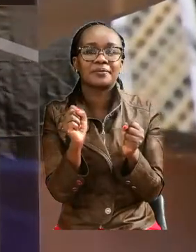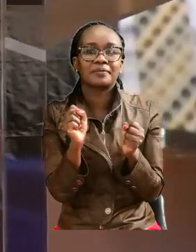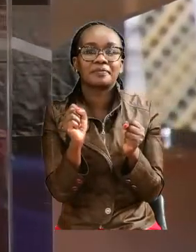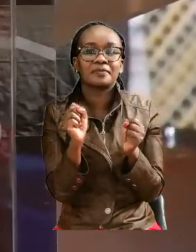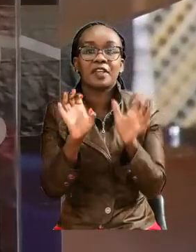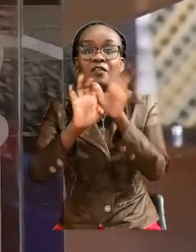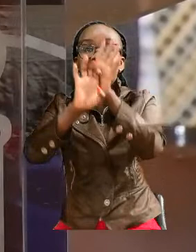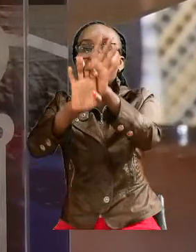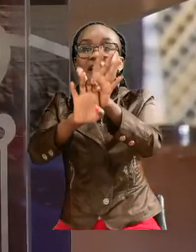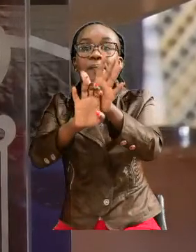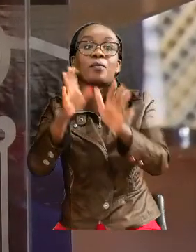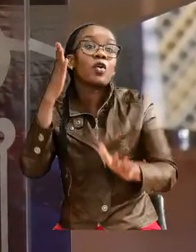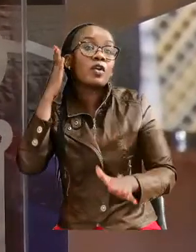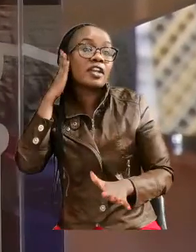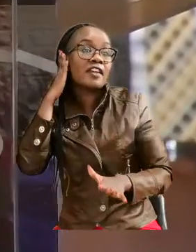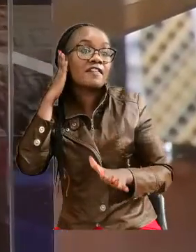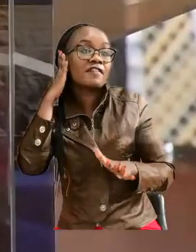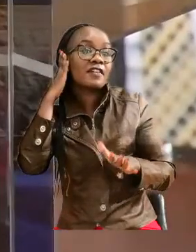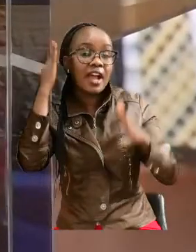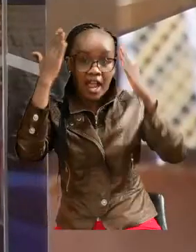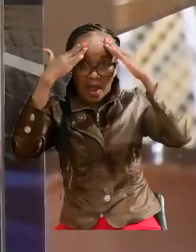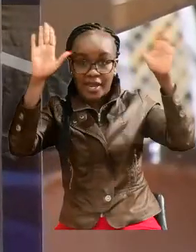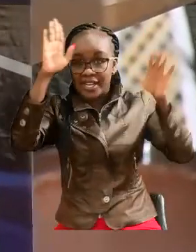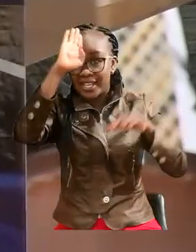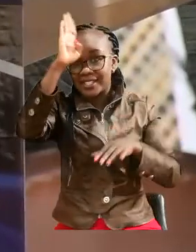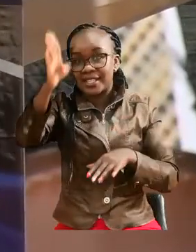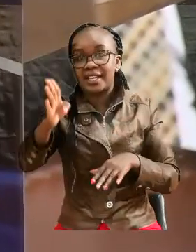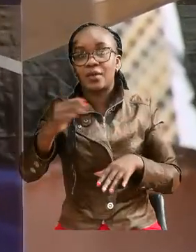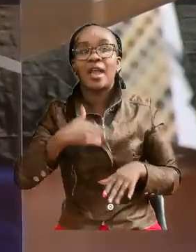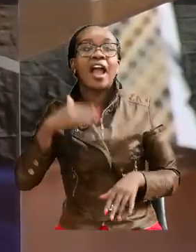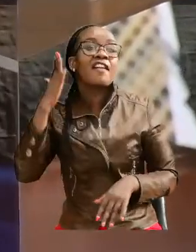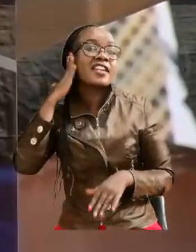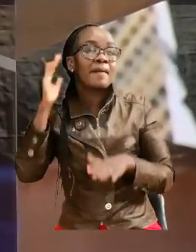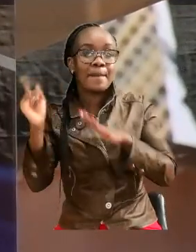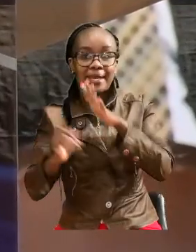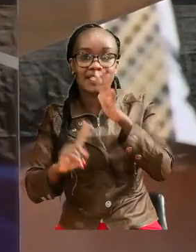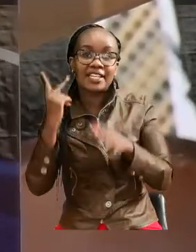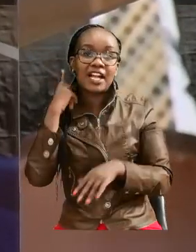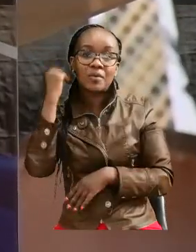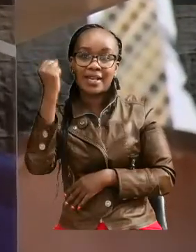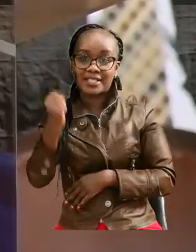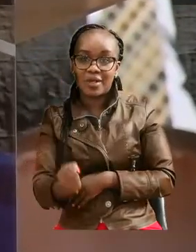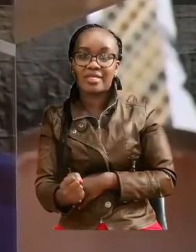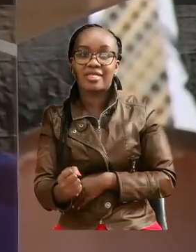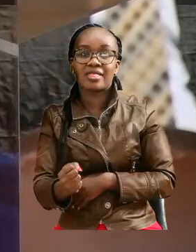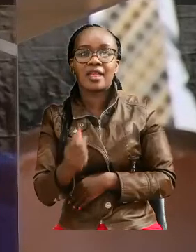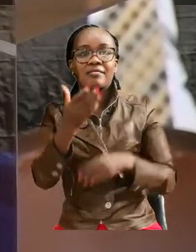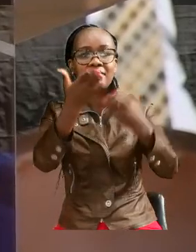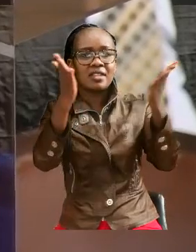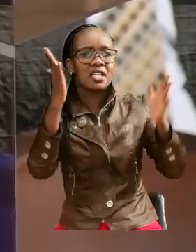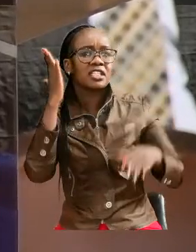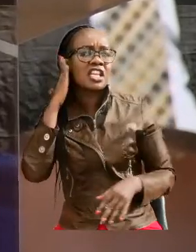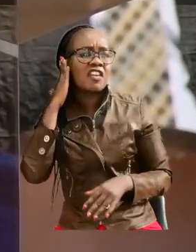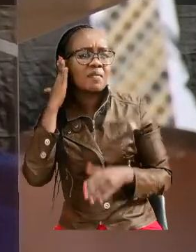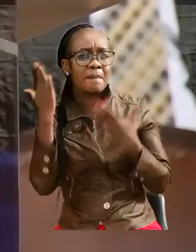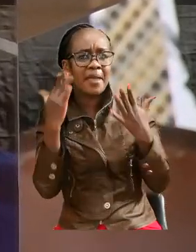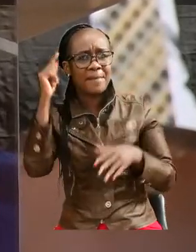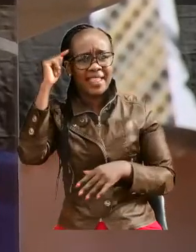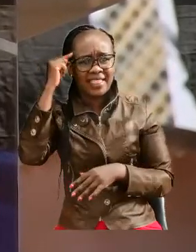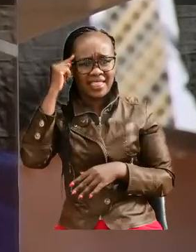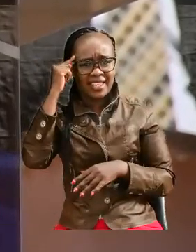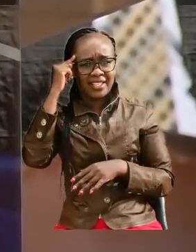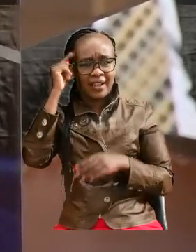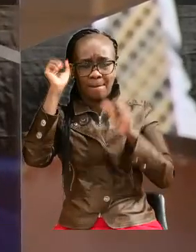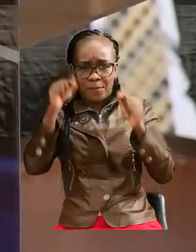Like we call it Deaf Awareness Sunday in our church, we have a deaf ministry. These people, you may think they